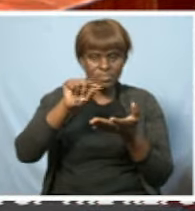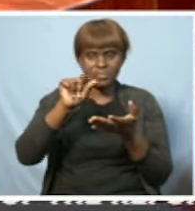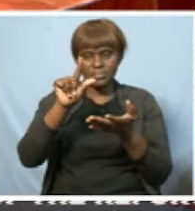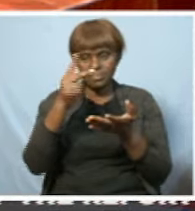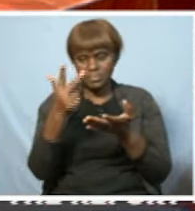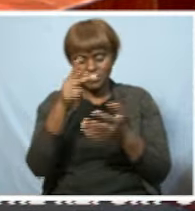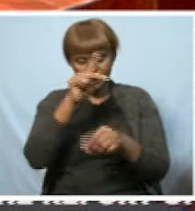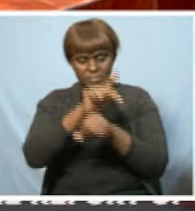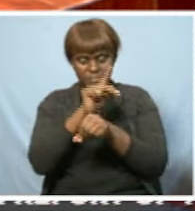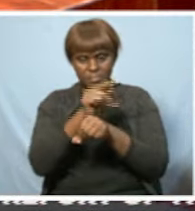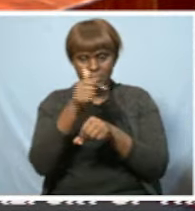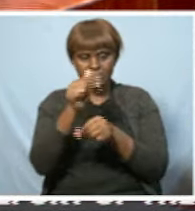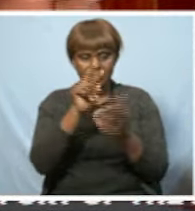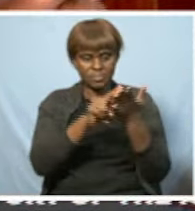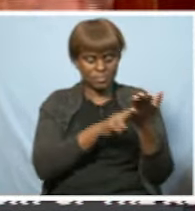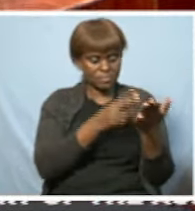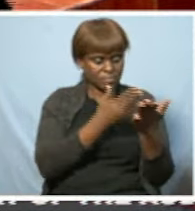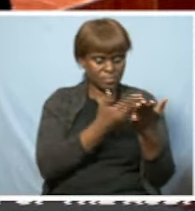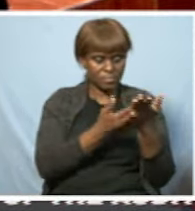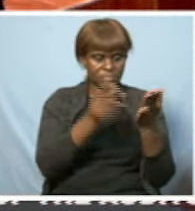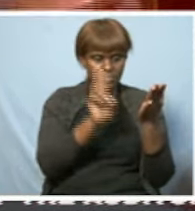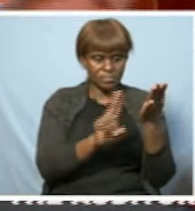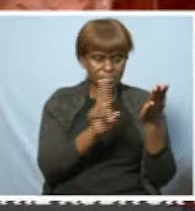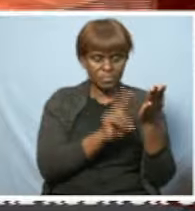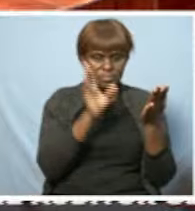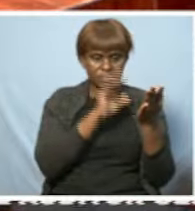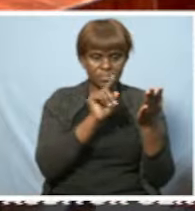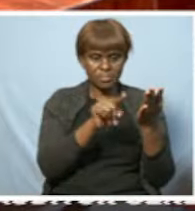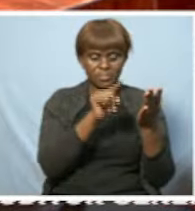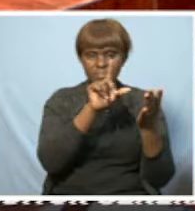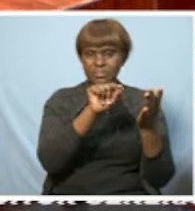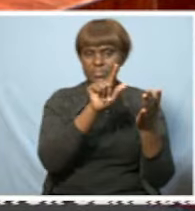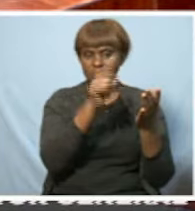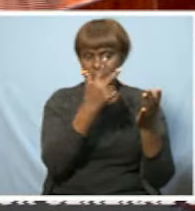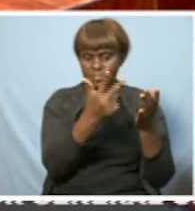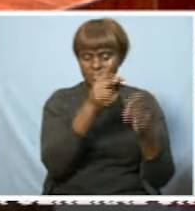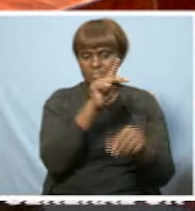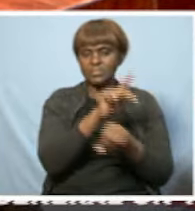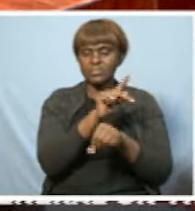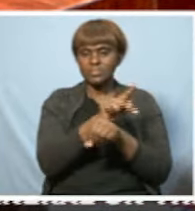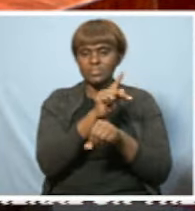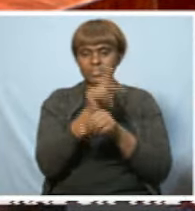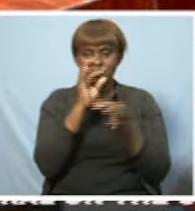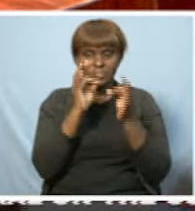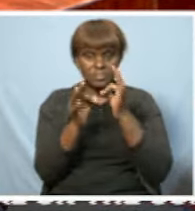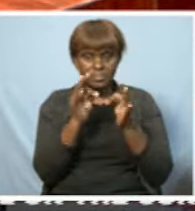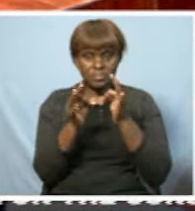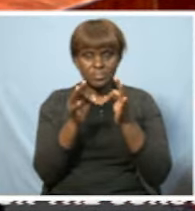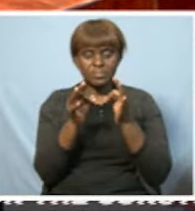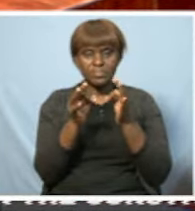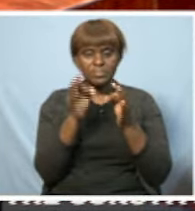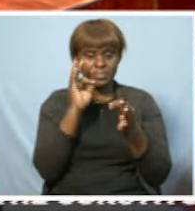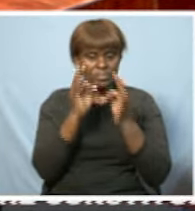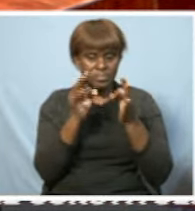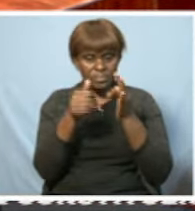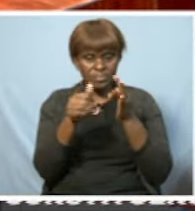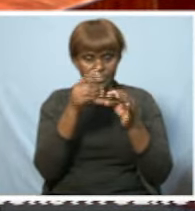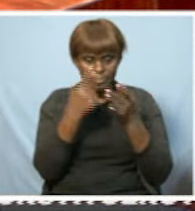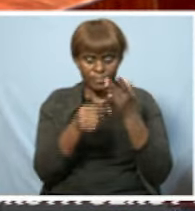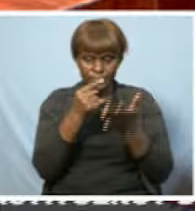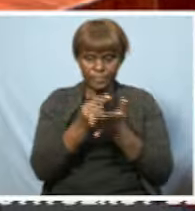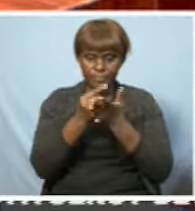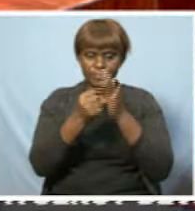you will record it as having spent on 2023 project. If you expend on grants